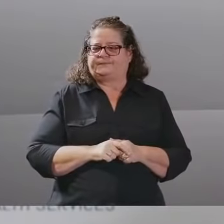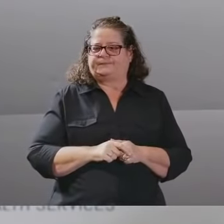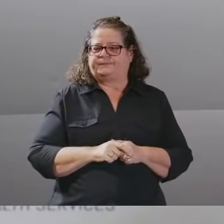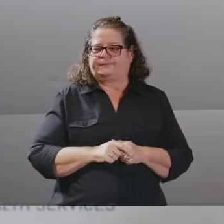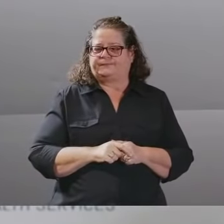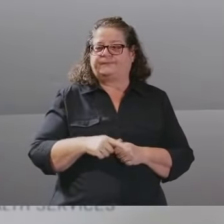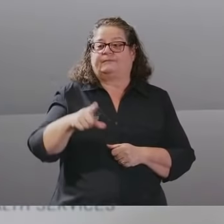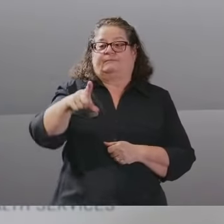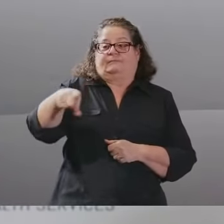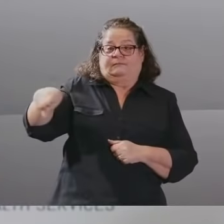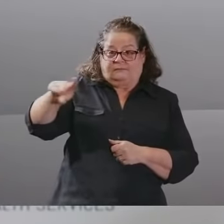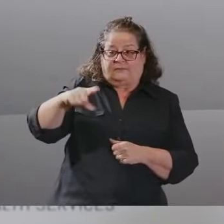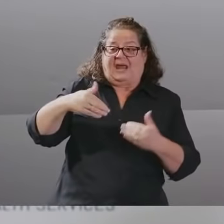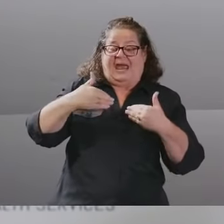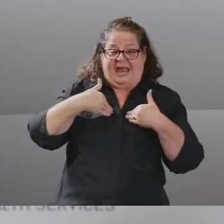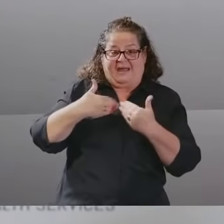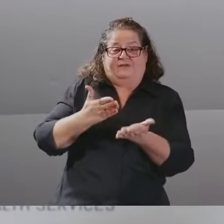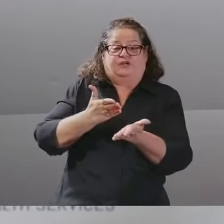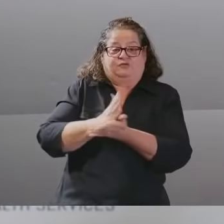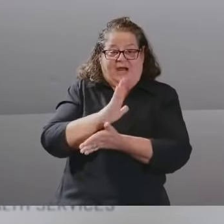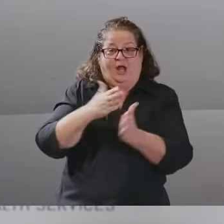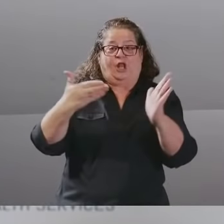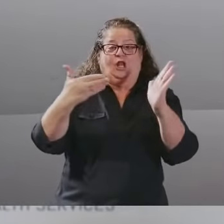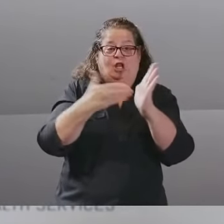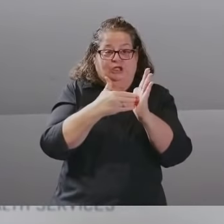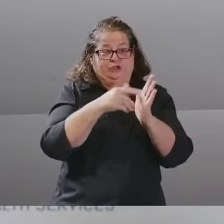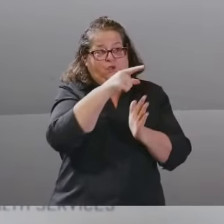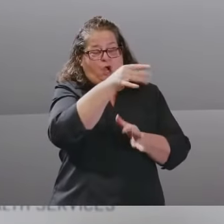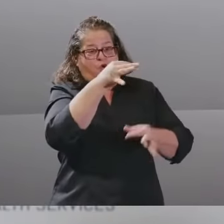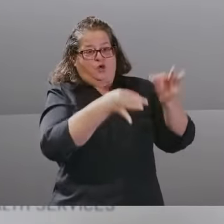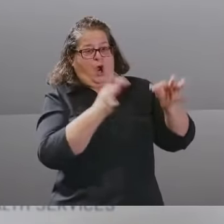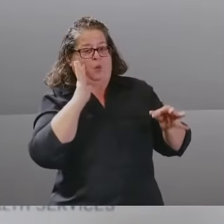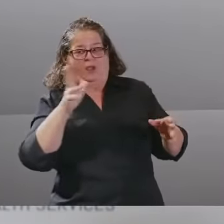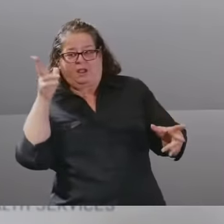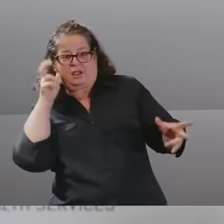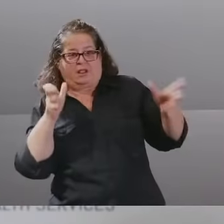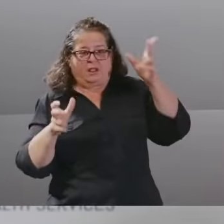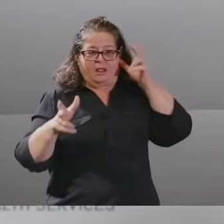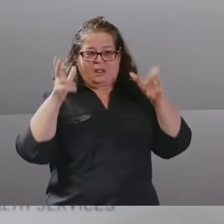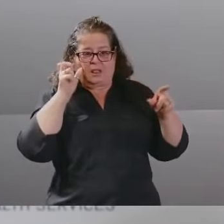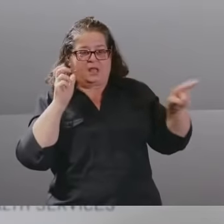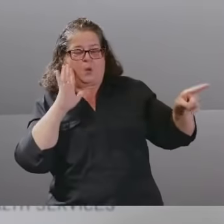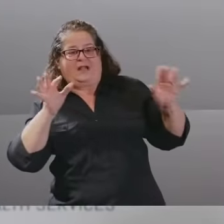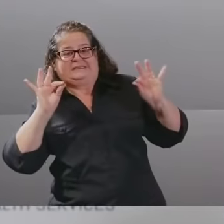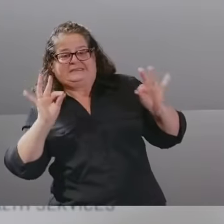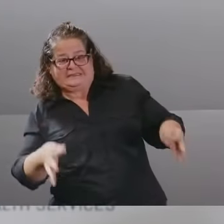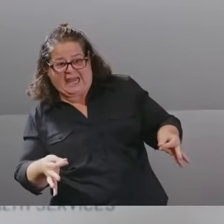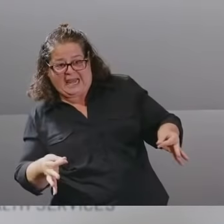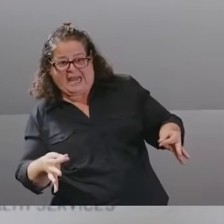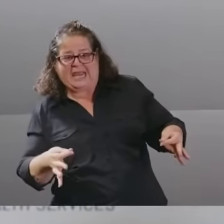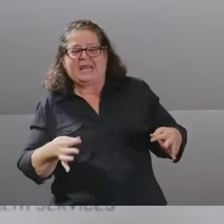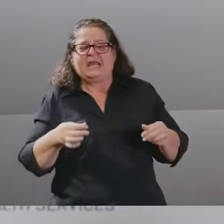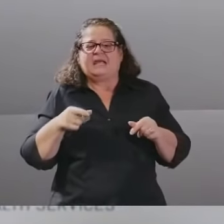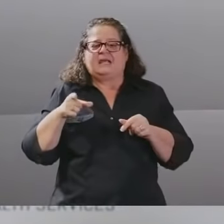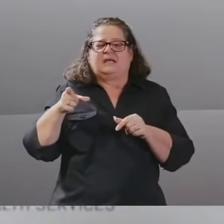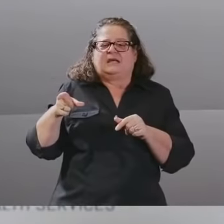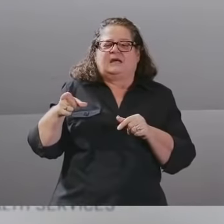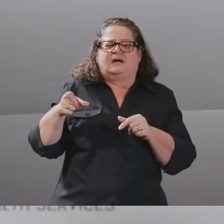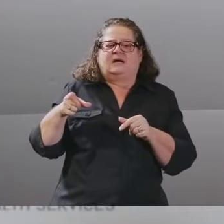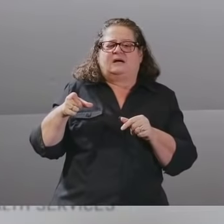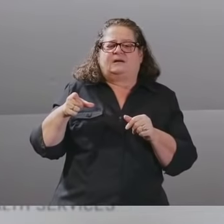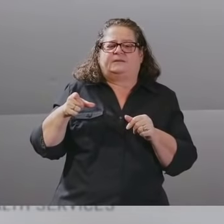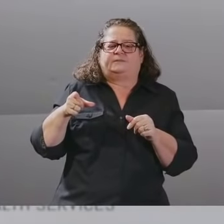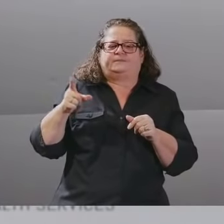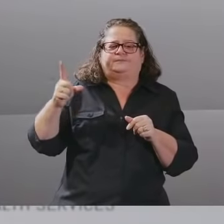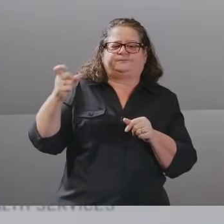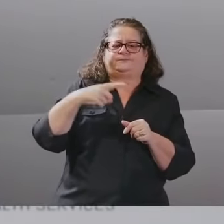challenge. Thank you very much. We're going to do one more question. But the fact is, Governor, for all of the claims by some